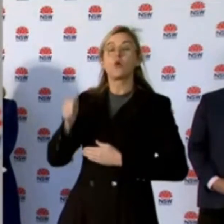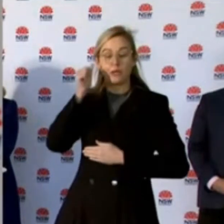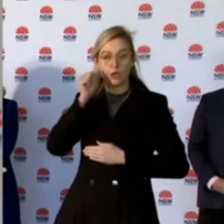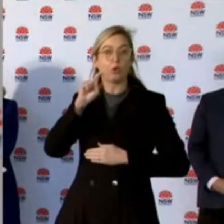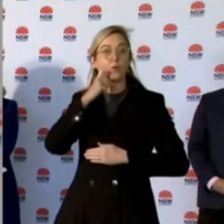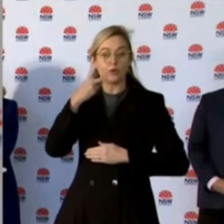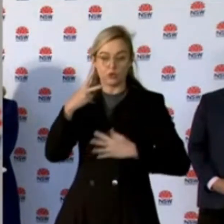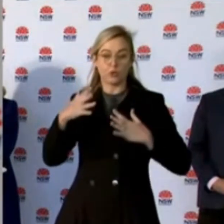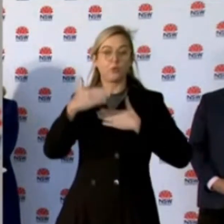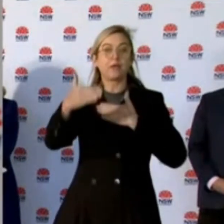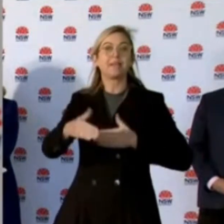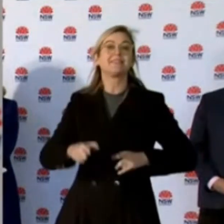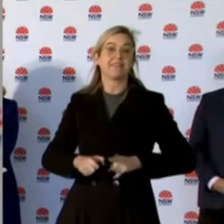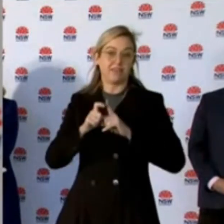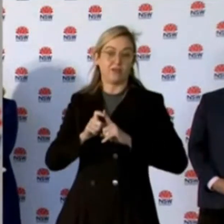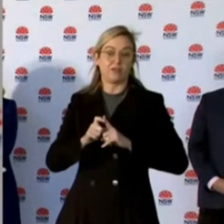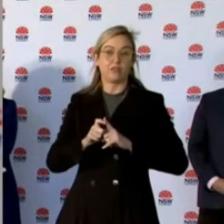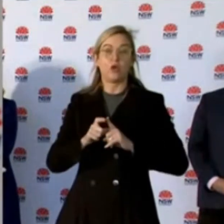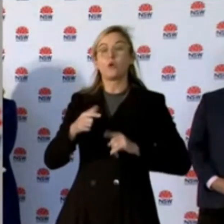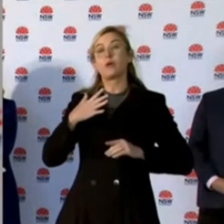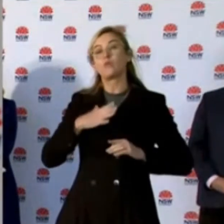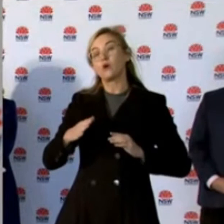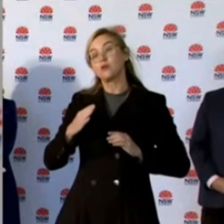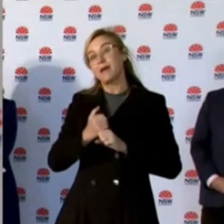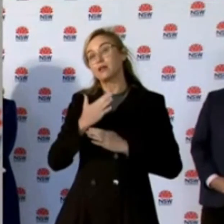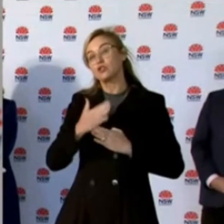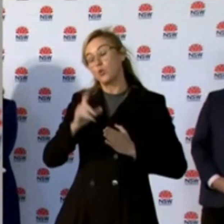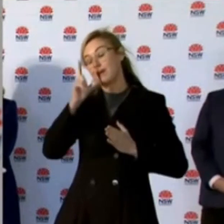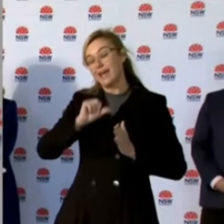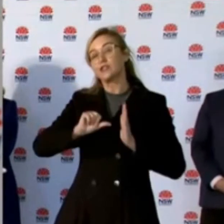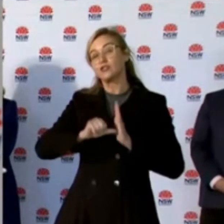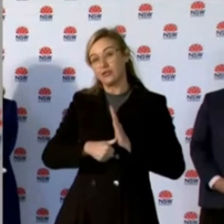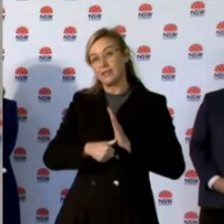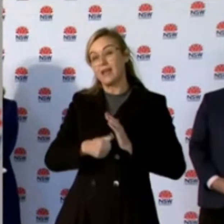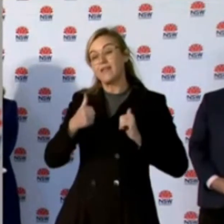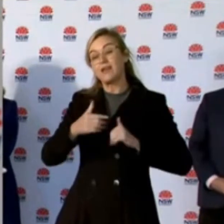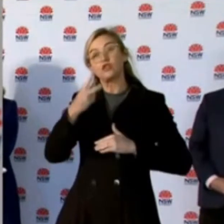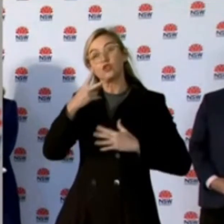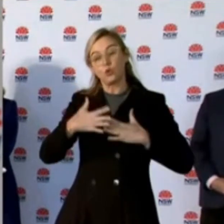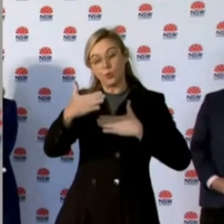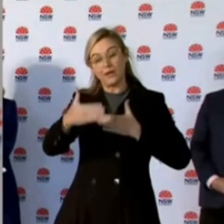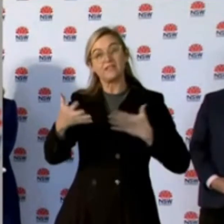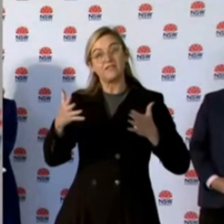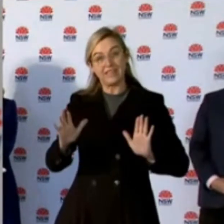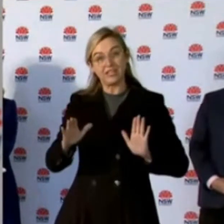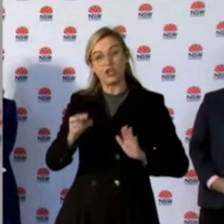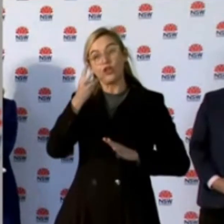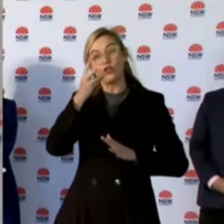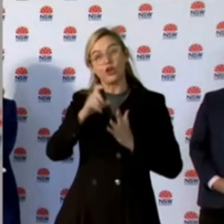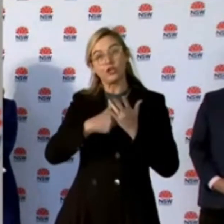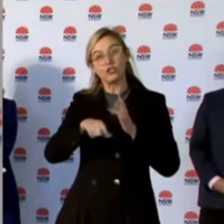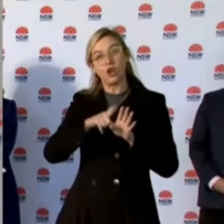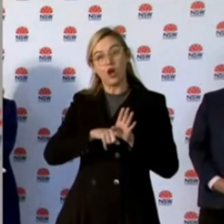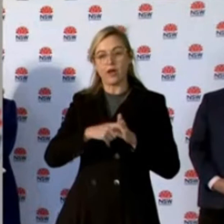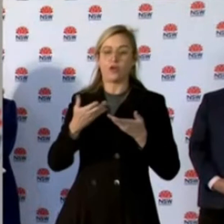to be in a position come July 30 that we're able to have construction back up and running. That's not something that's going to happen overnight. We continue to